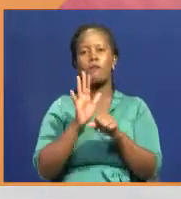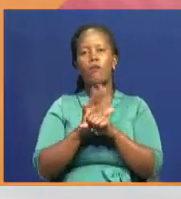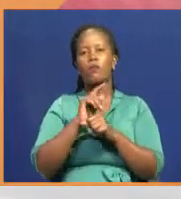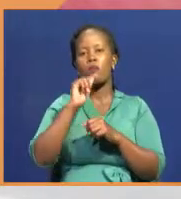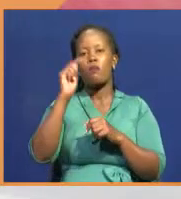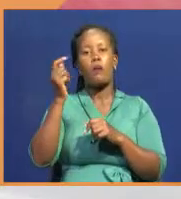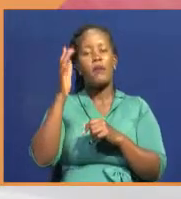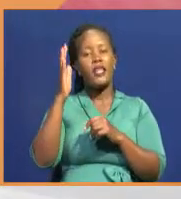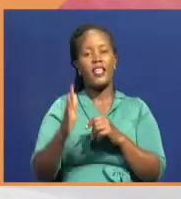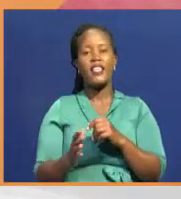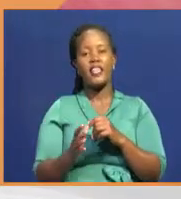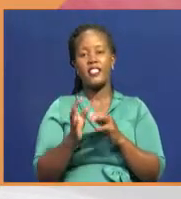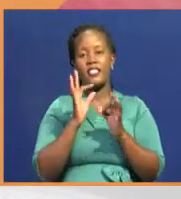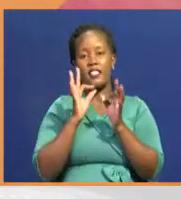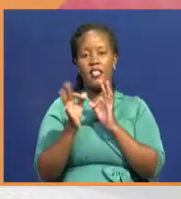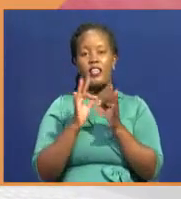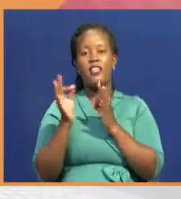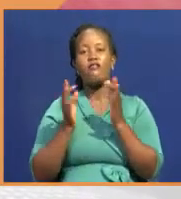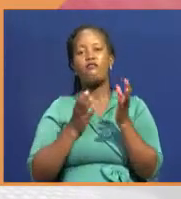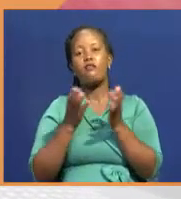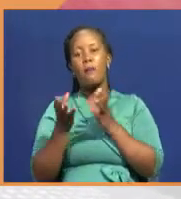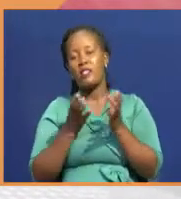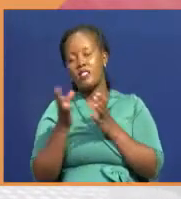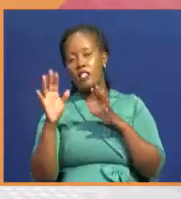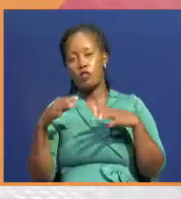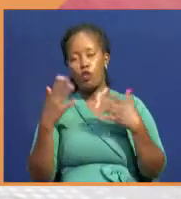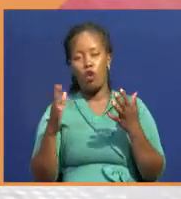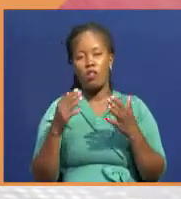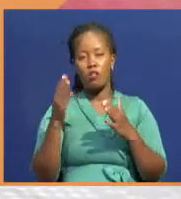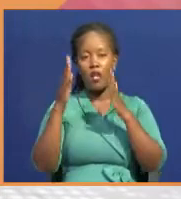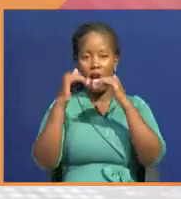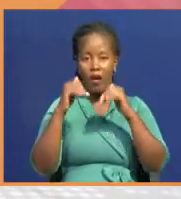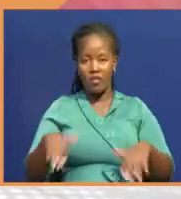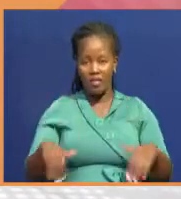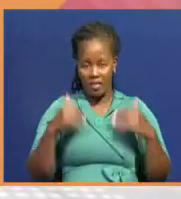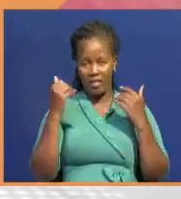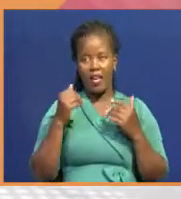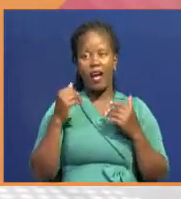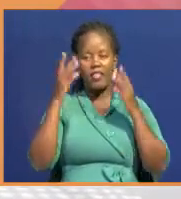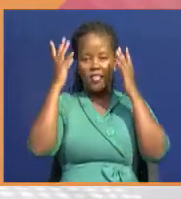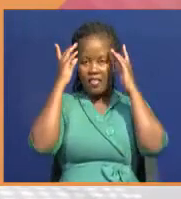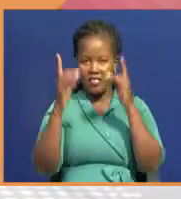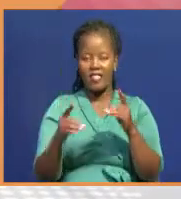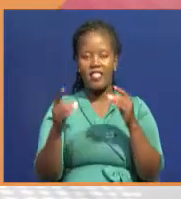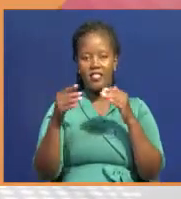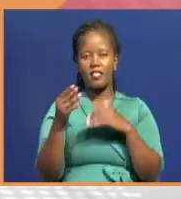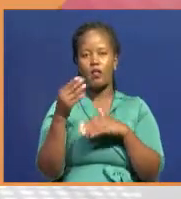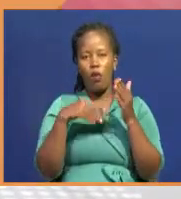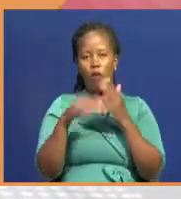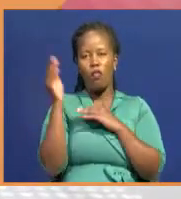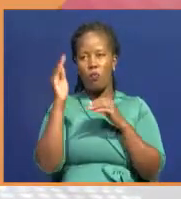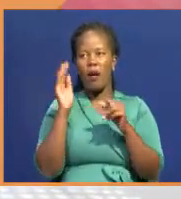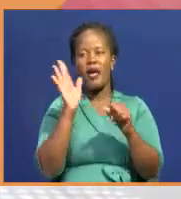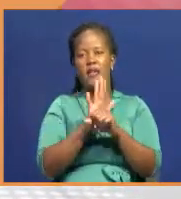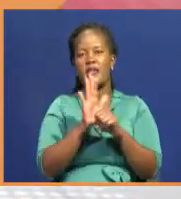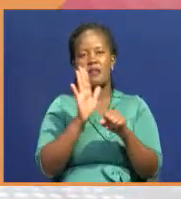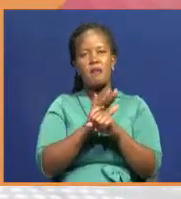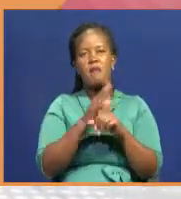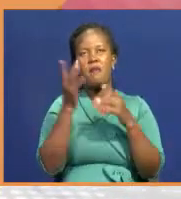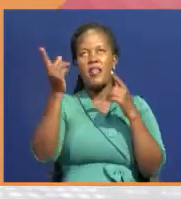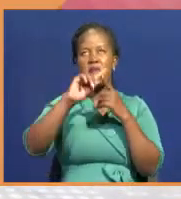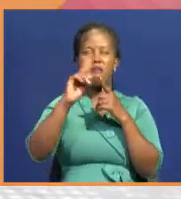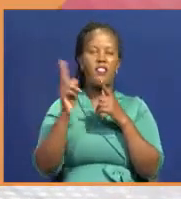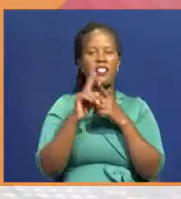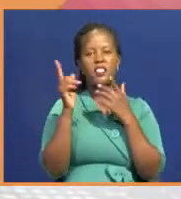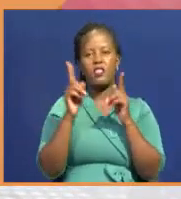it's business or whether it's residential, are opting to buy most of the finishing and some of the roofing from